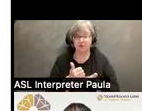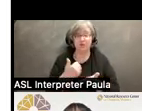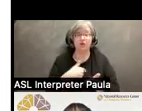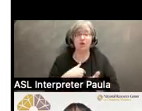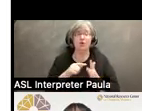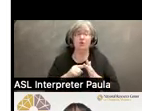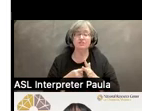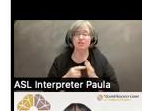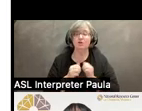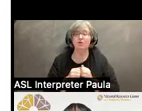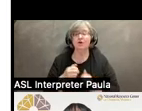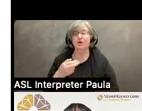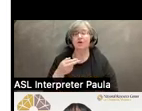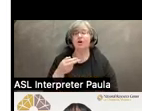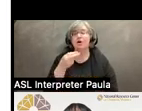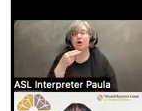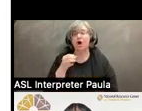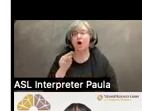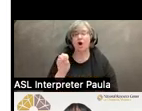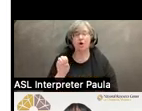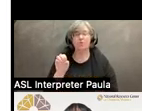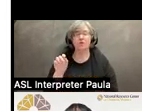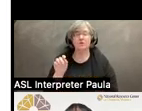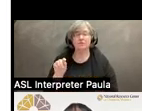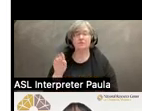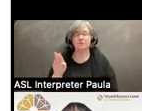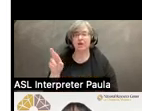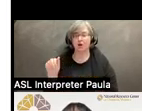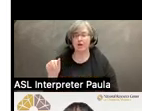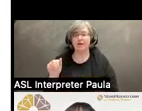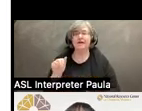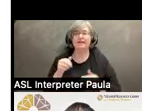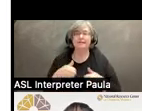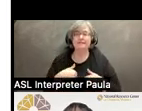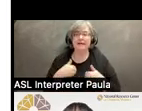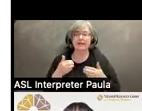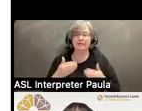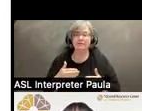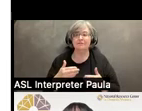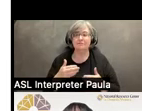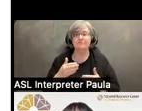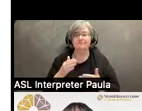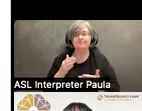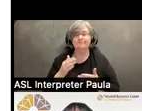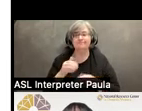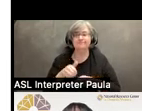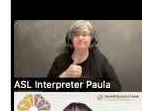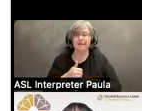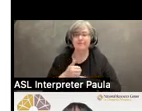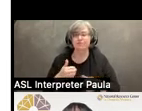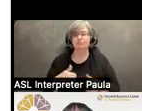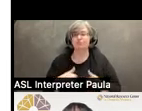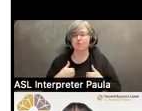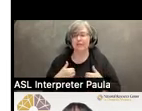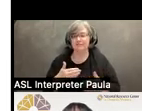home tenant-based rental assistance, or home TBRA. So this is a voucher-based program that comes through home funds